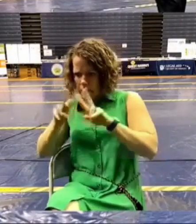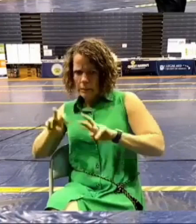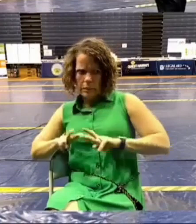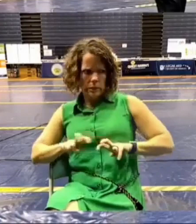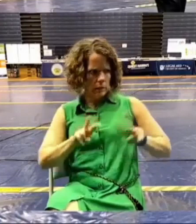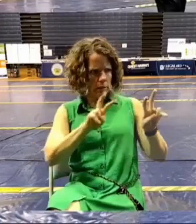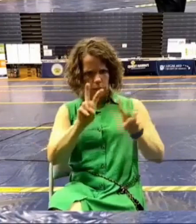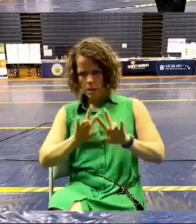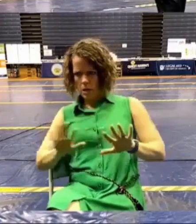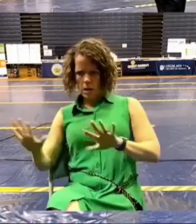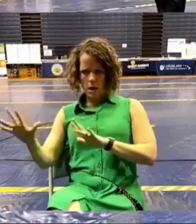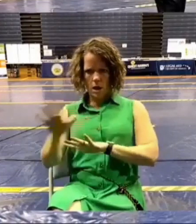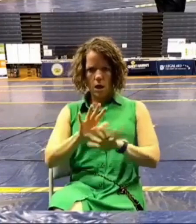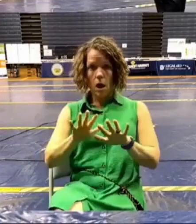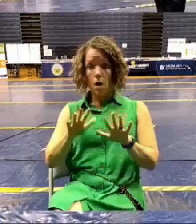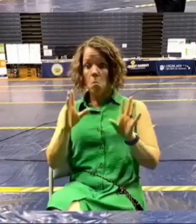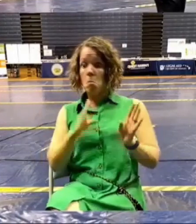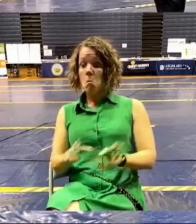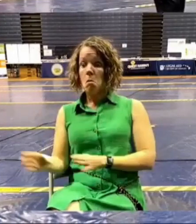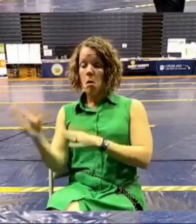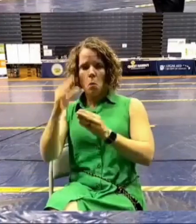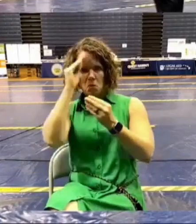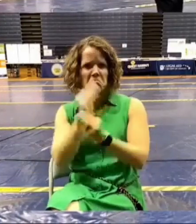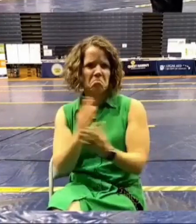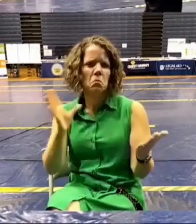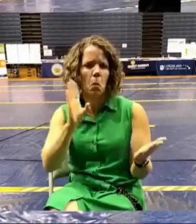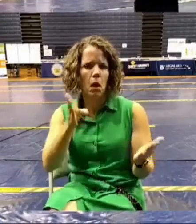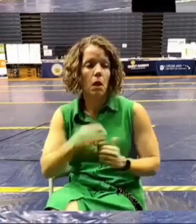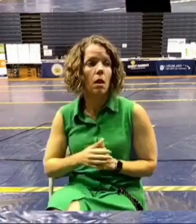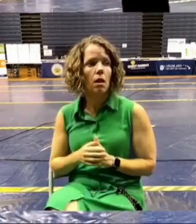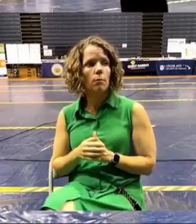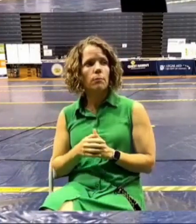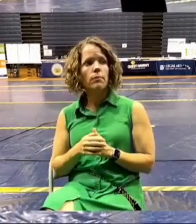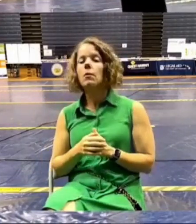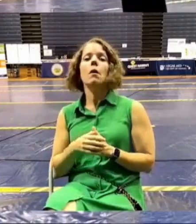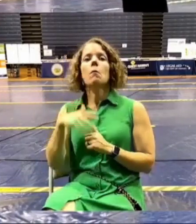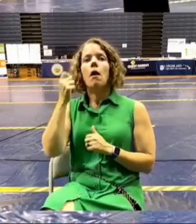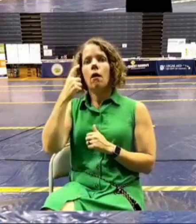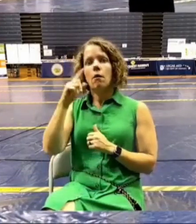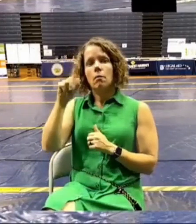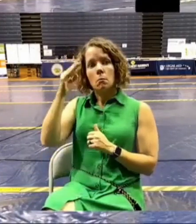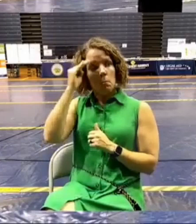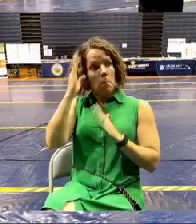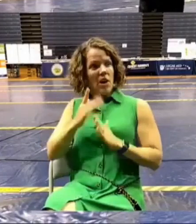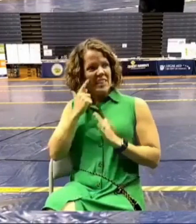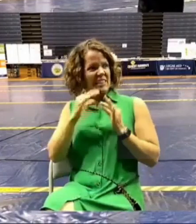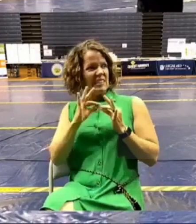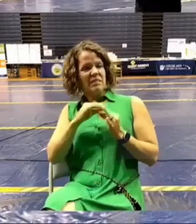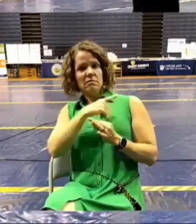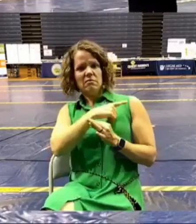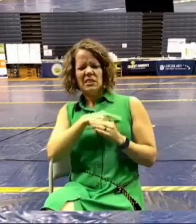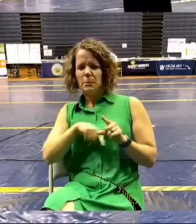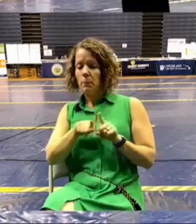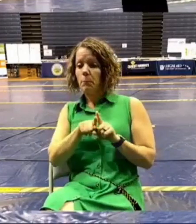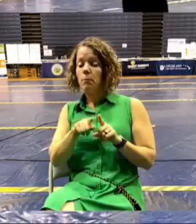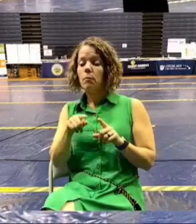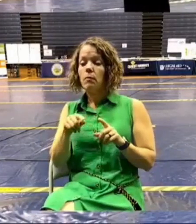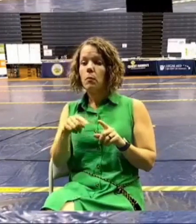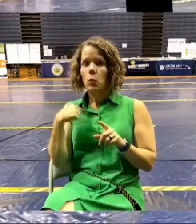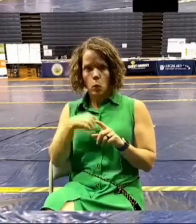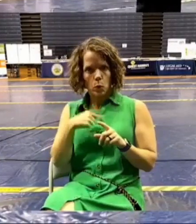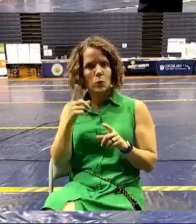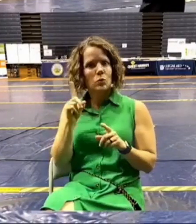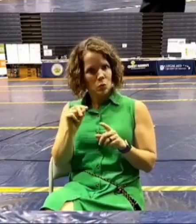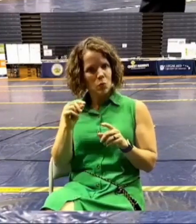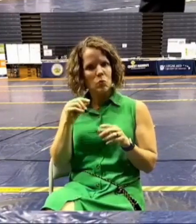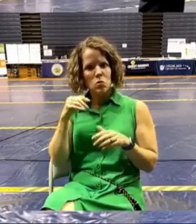shortly. But as Mayor said, you know, we are doing things with haste.